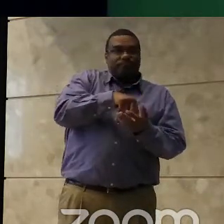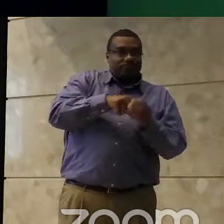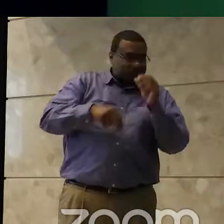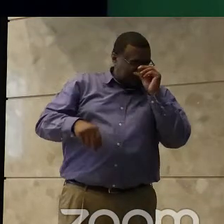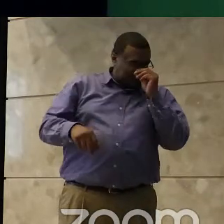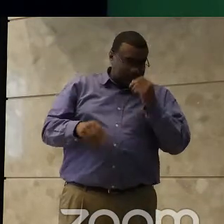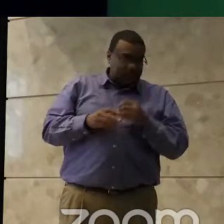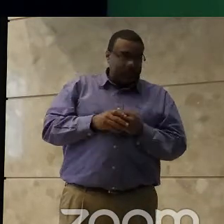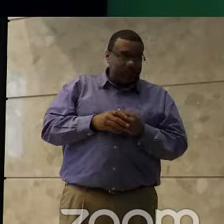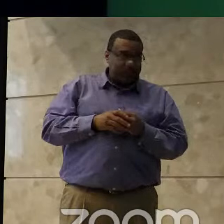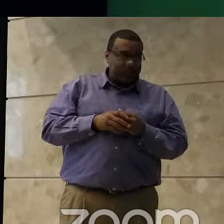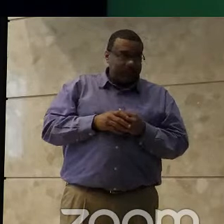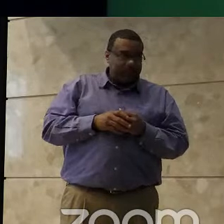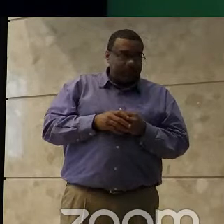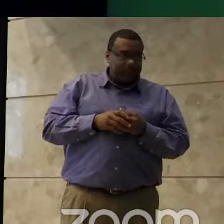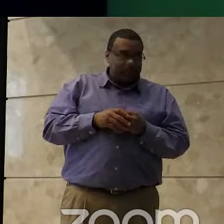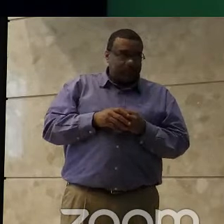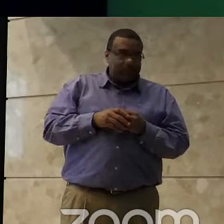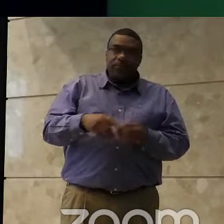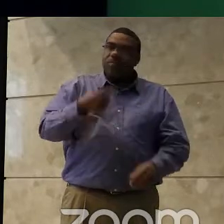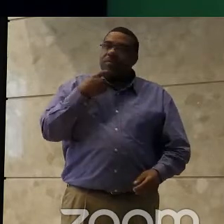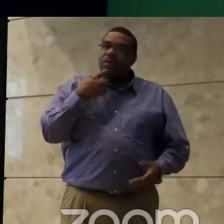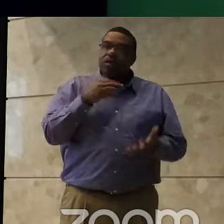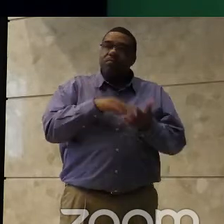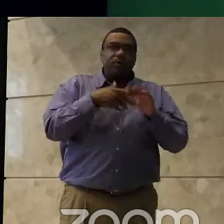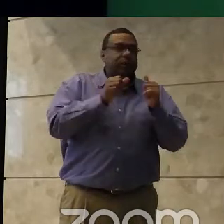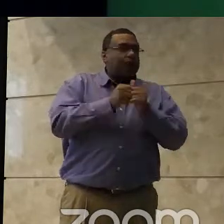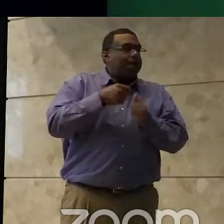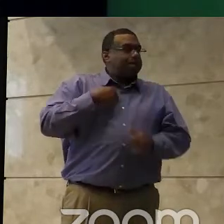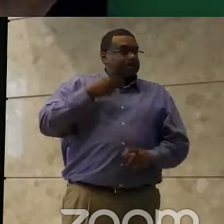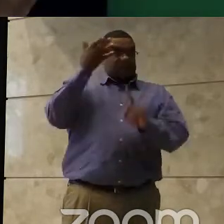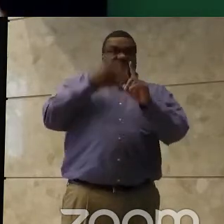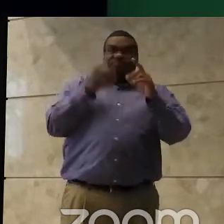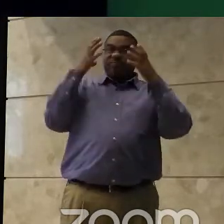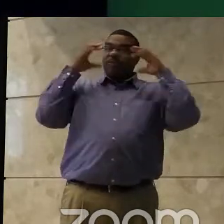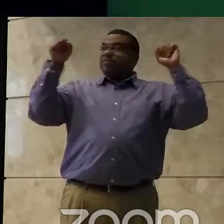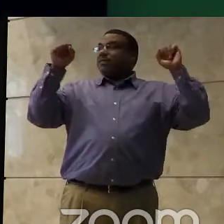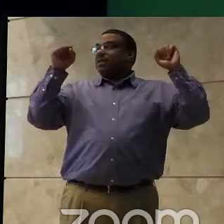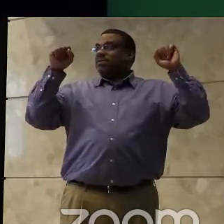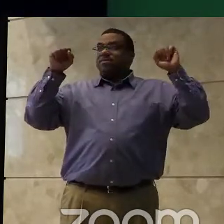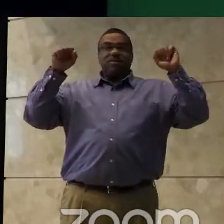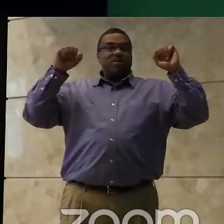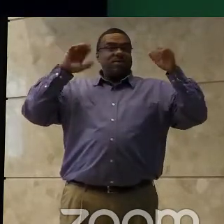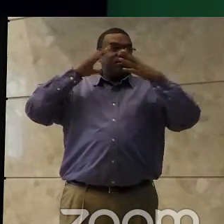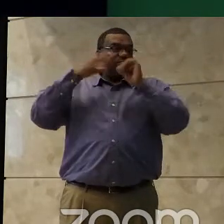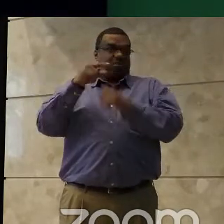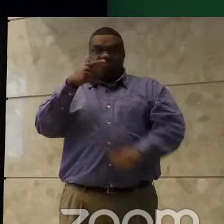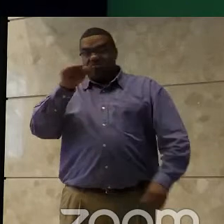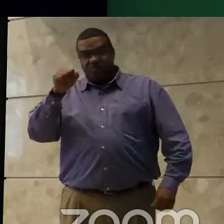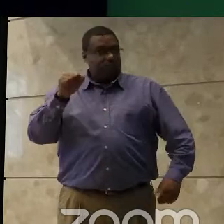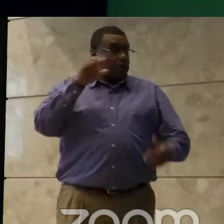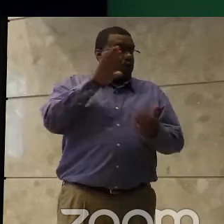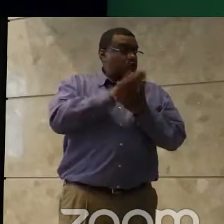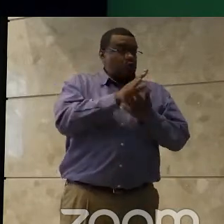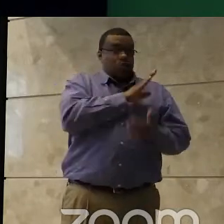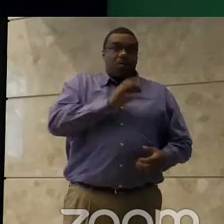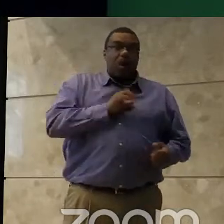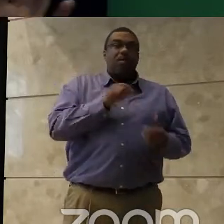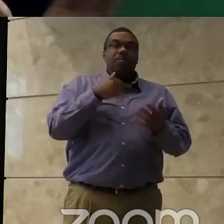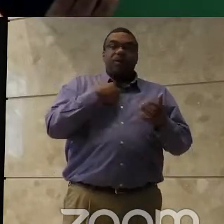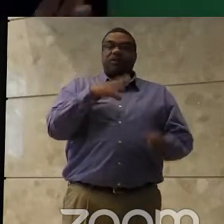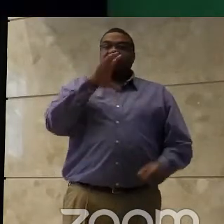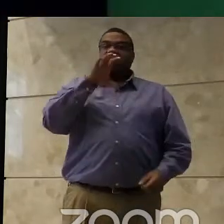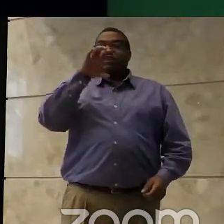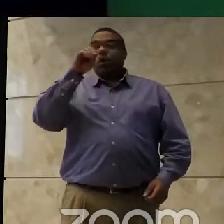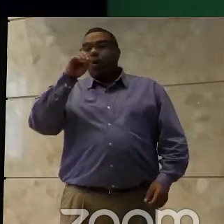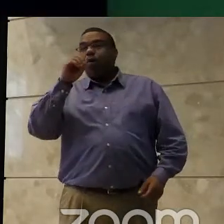gets up and he says, I am the president of the, and he named the city in Georgia school board. I am the CEO